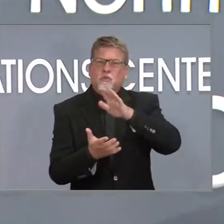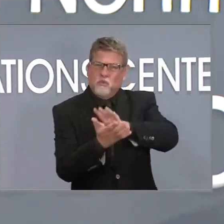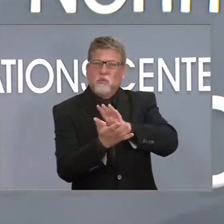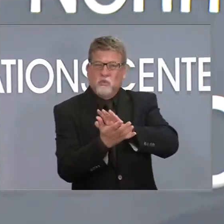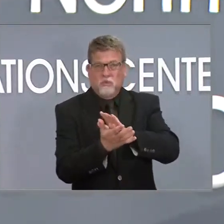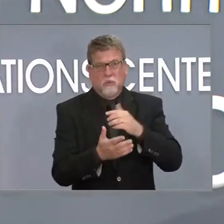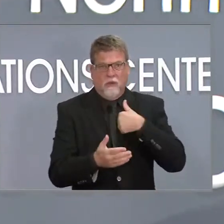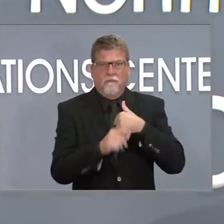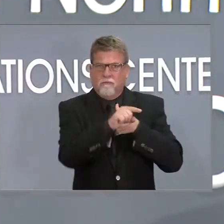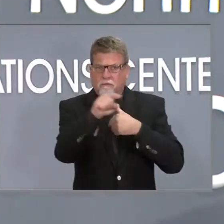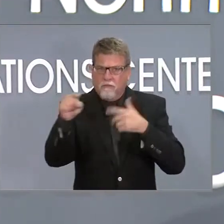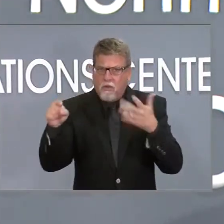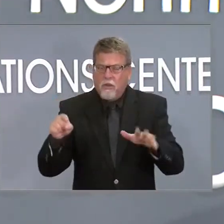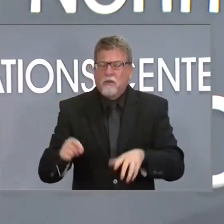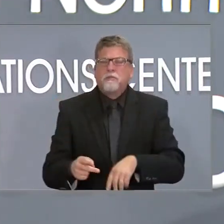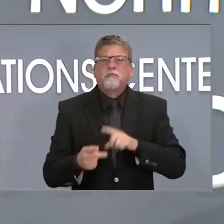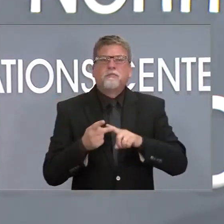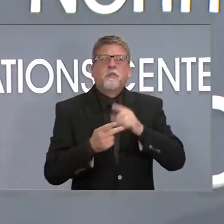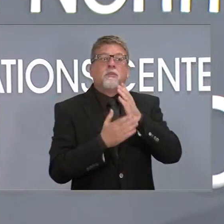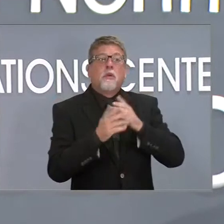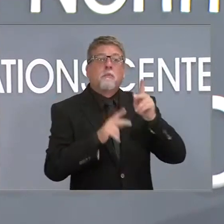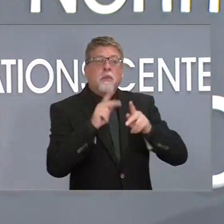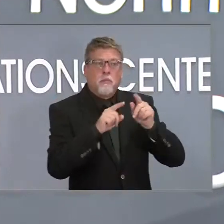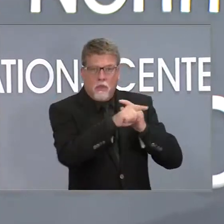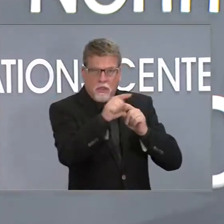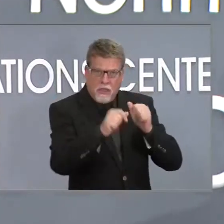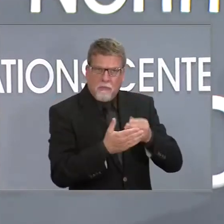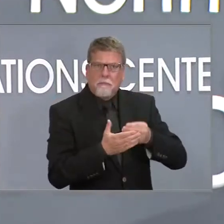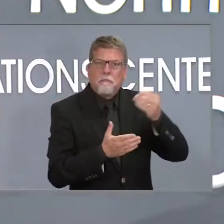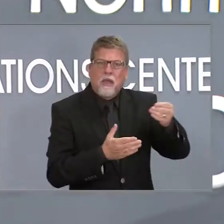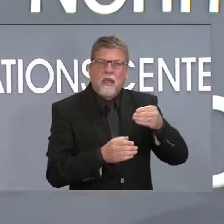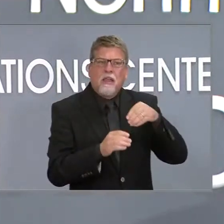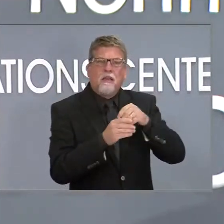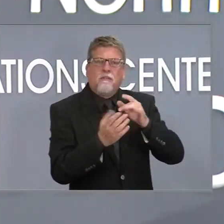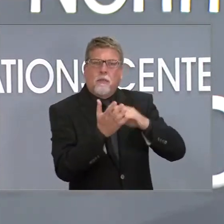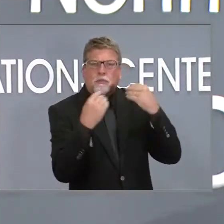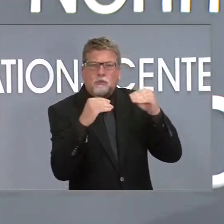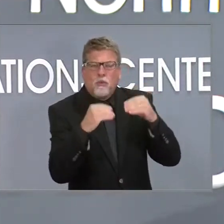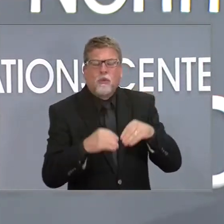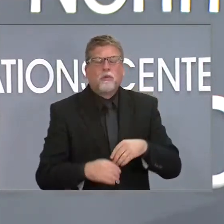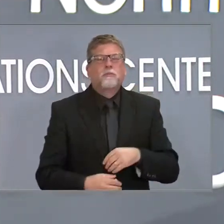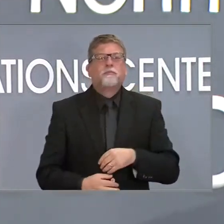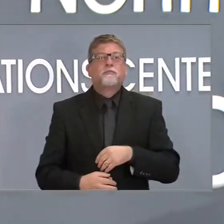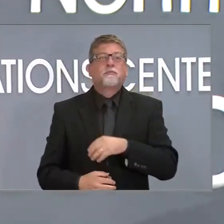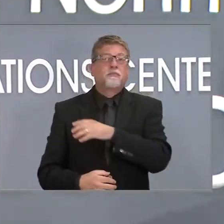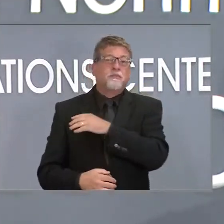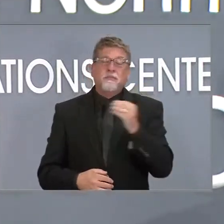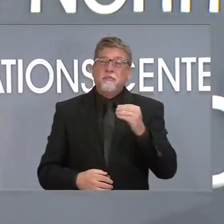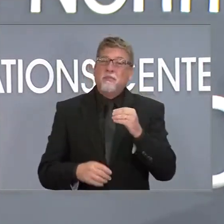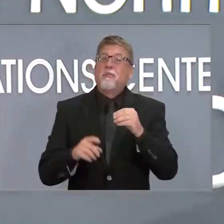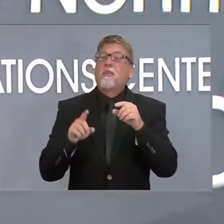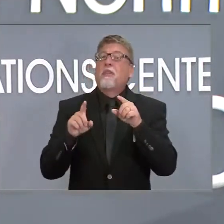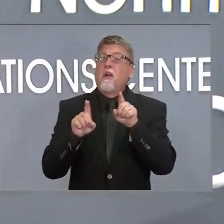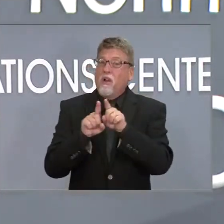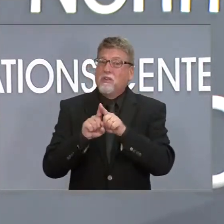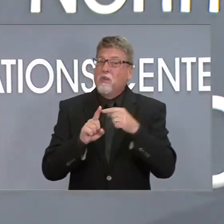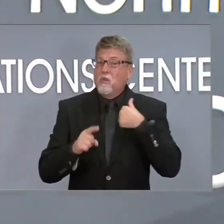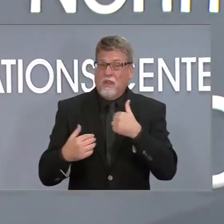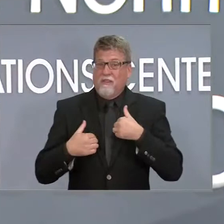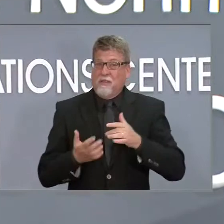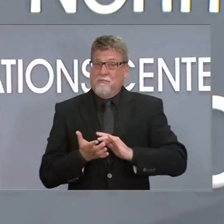now that we have monoclonal antibodies that, given within the first 10 days, can really